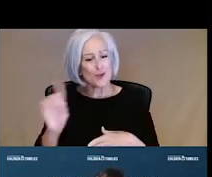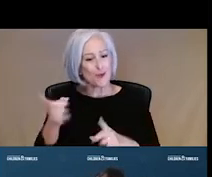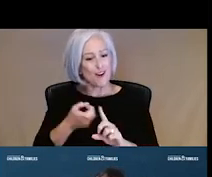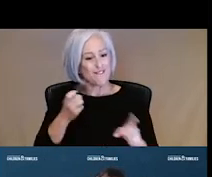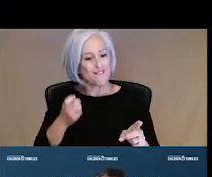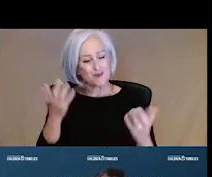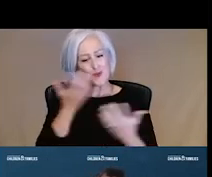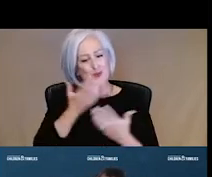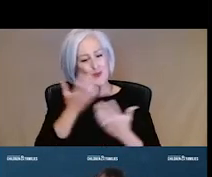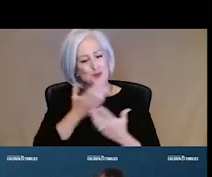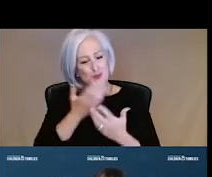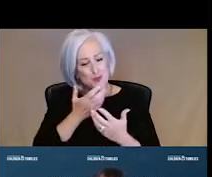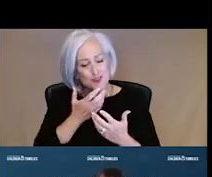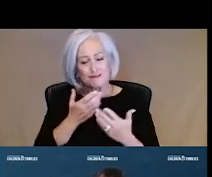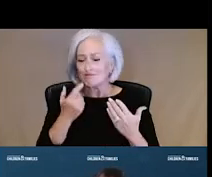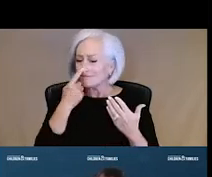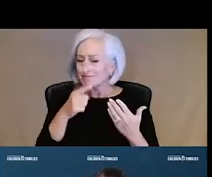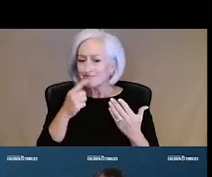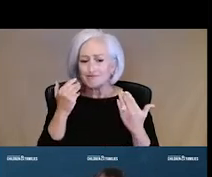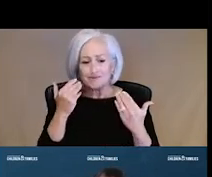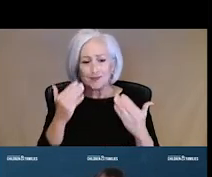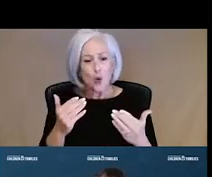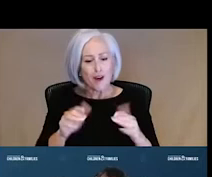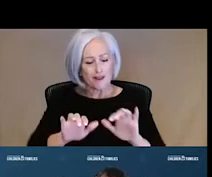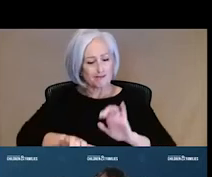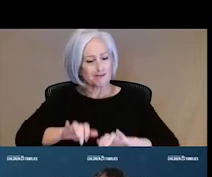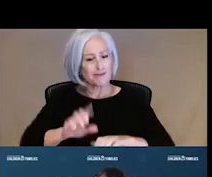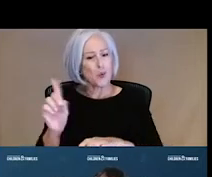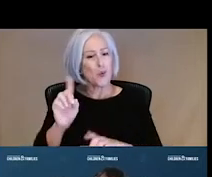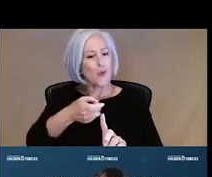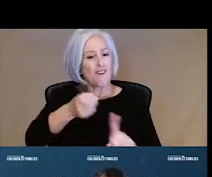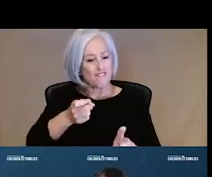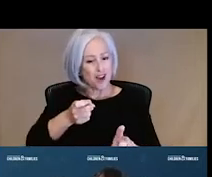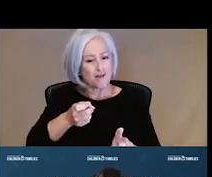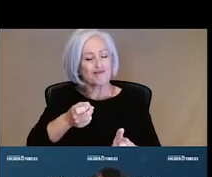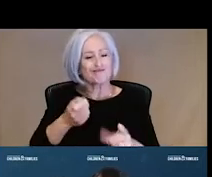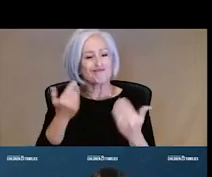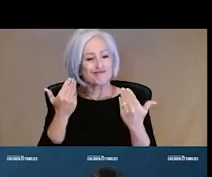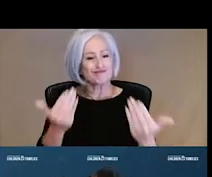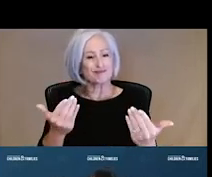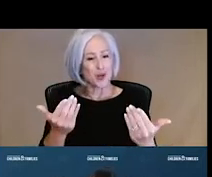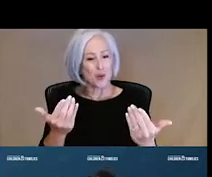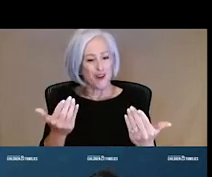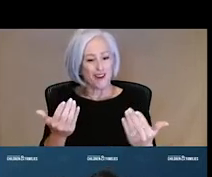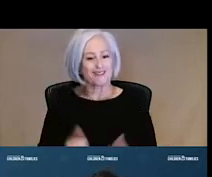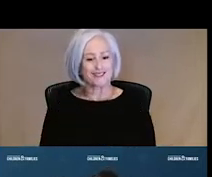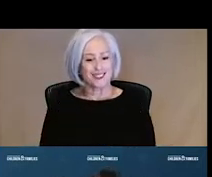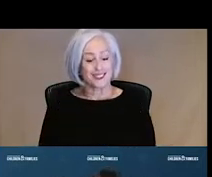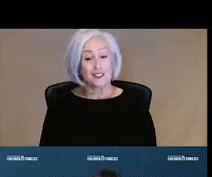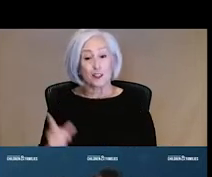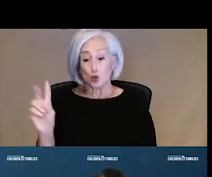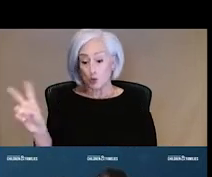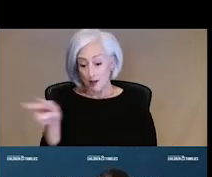free to go ahead and share where you're joining us from. You can post that in the chat now, and everyone can see that we have a